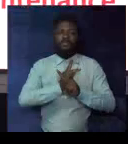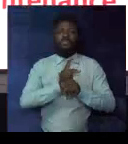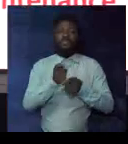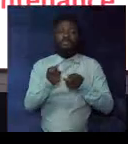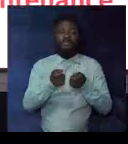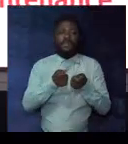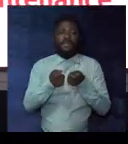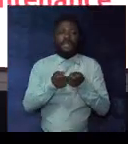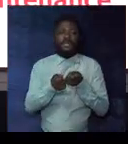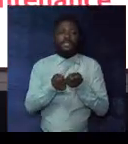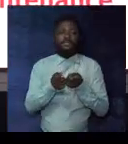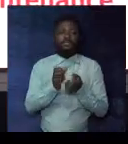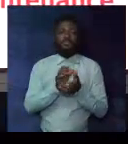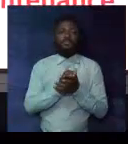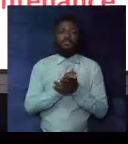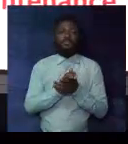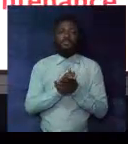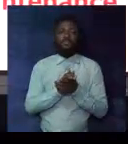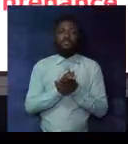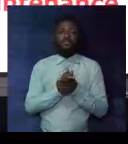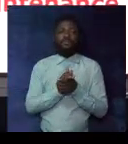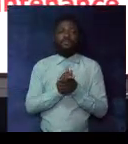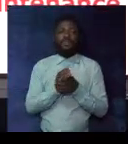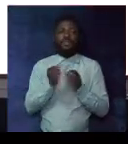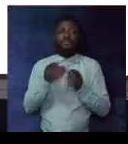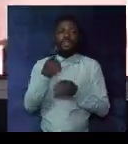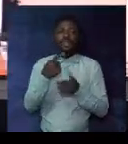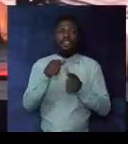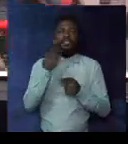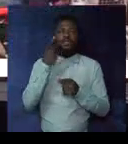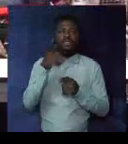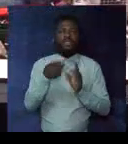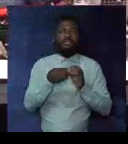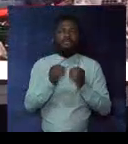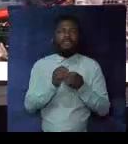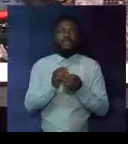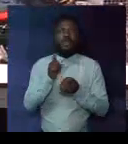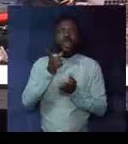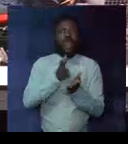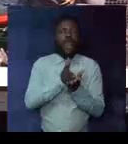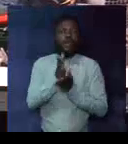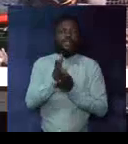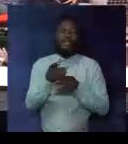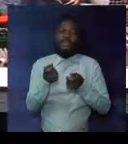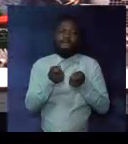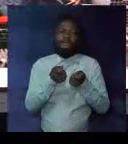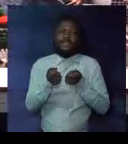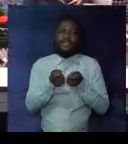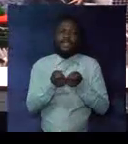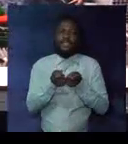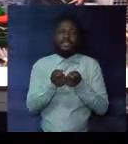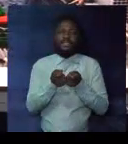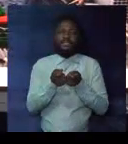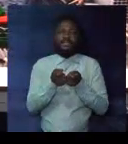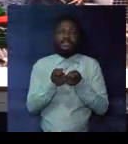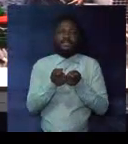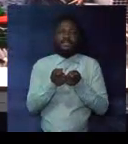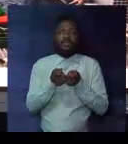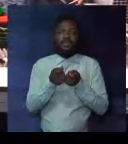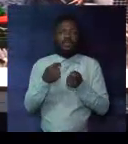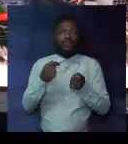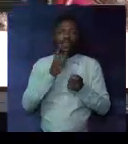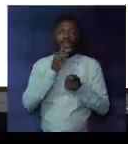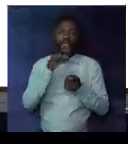Predictive preventive maintenance. Let's look at the meaning of all these. Corrective maintenance.